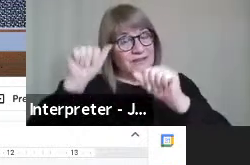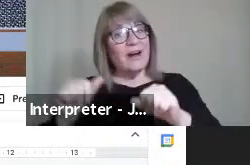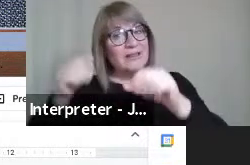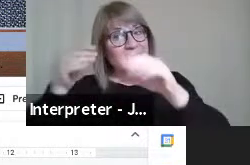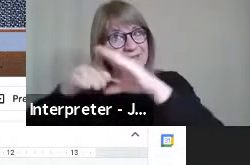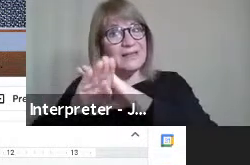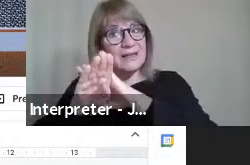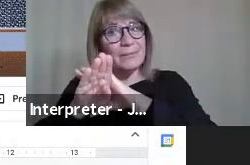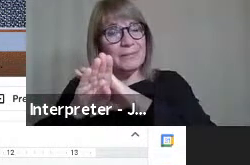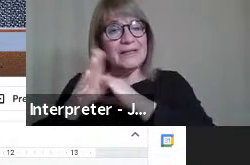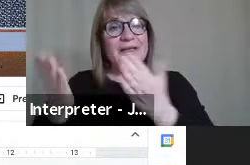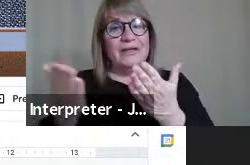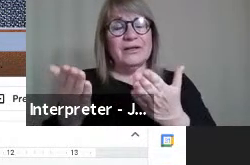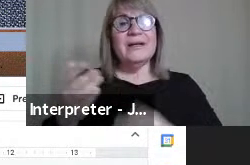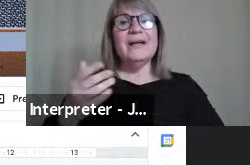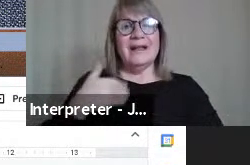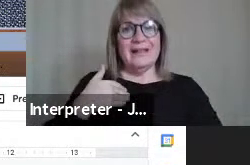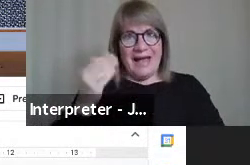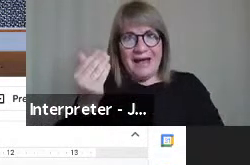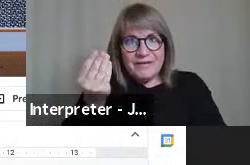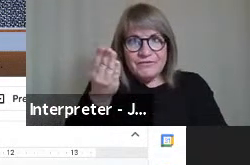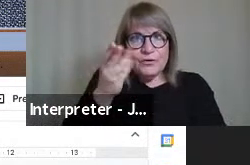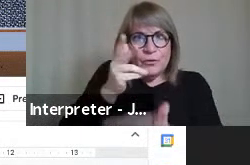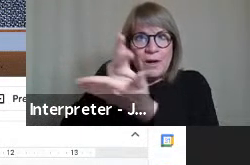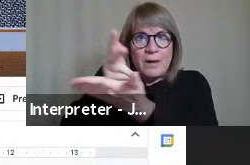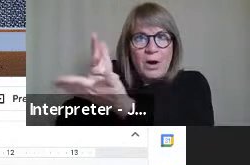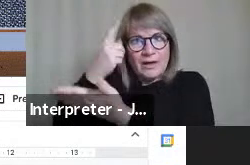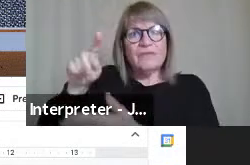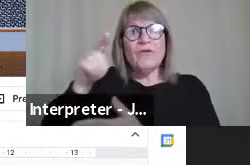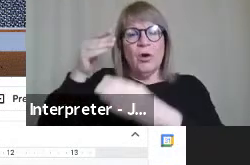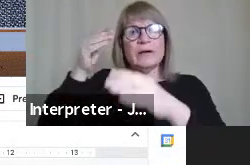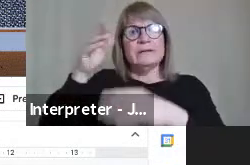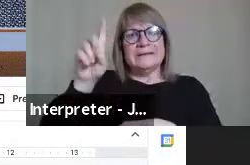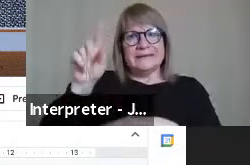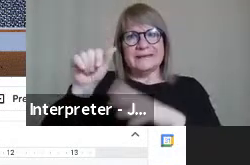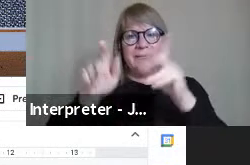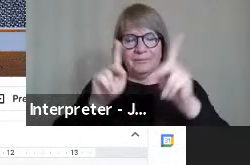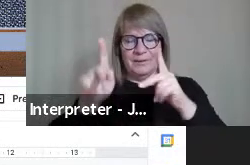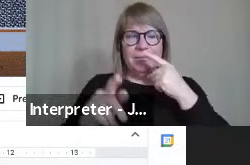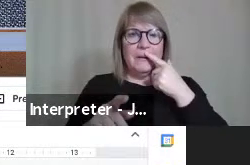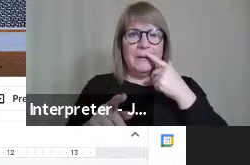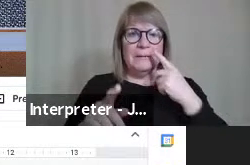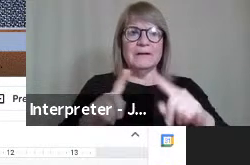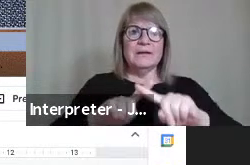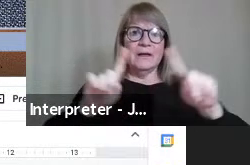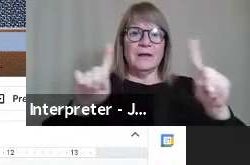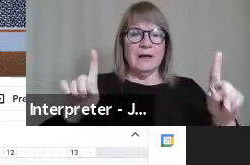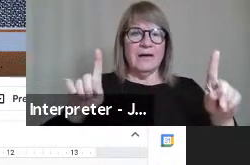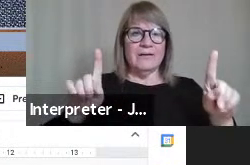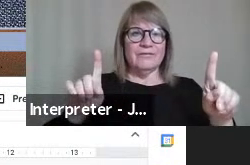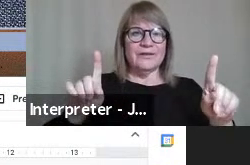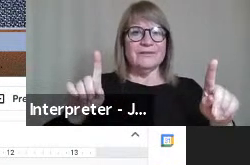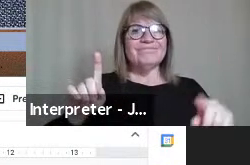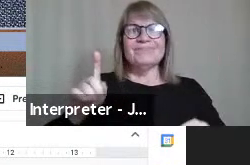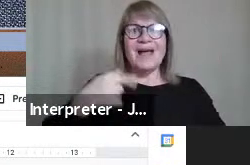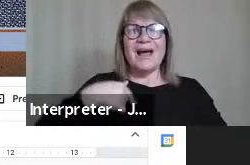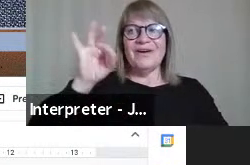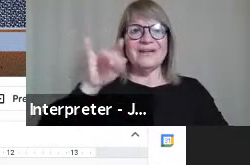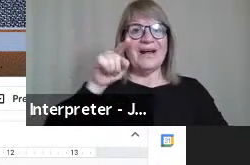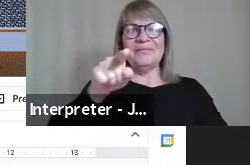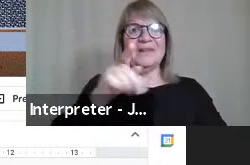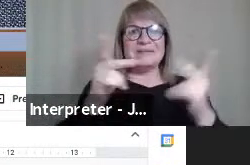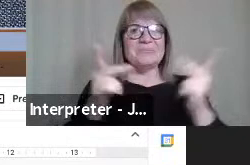a few parking spots that they have available for accessibility however as i quickly discovered this place was not accessible